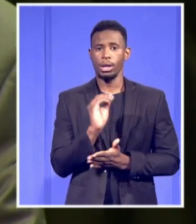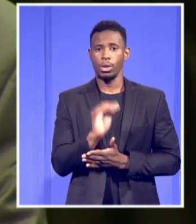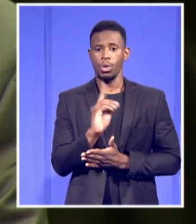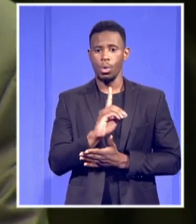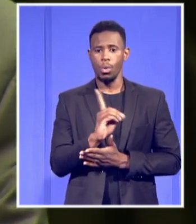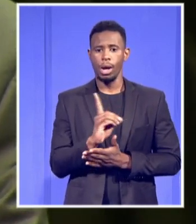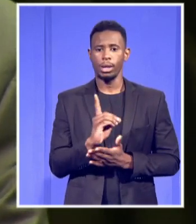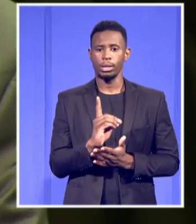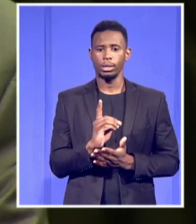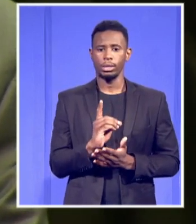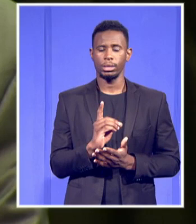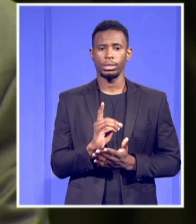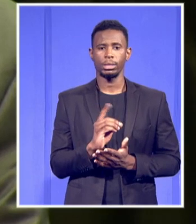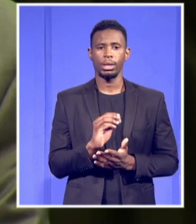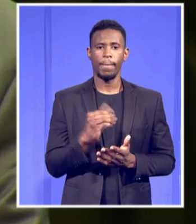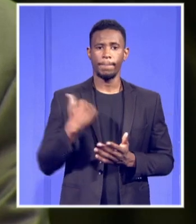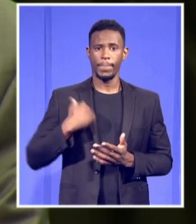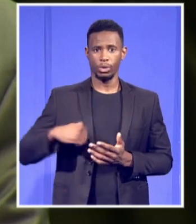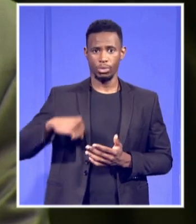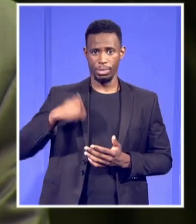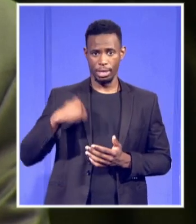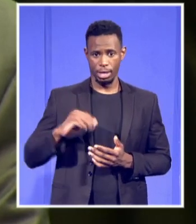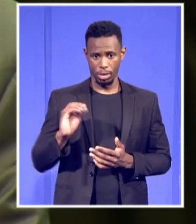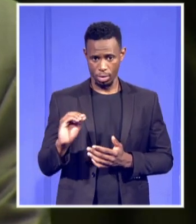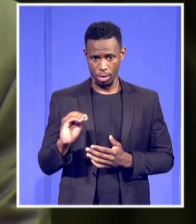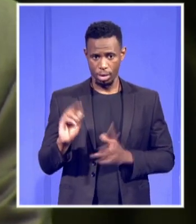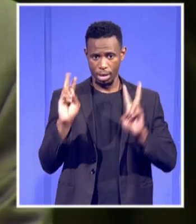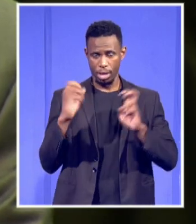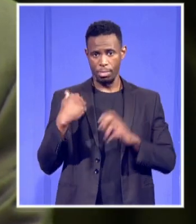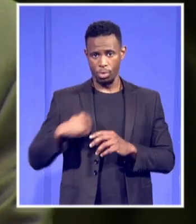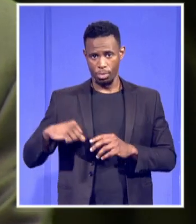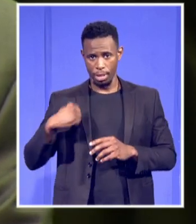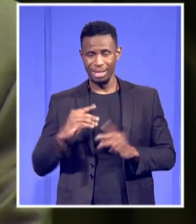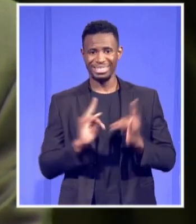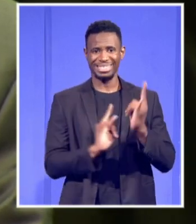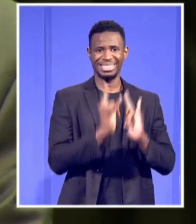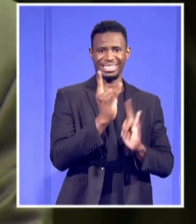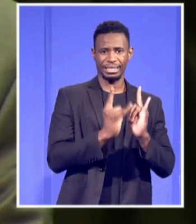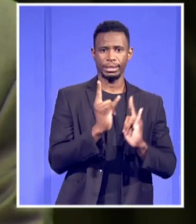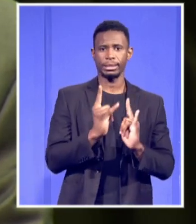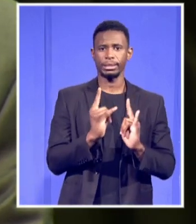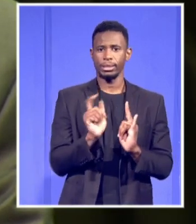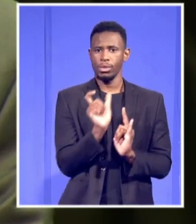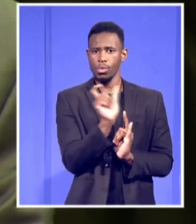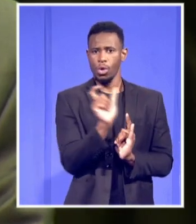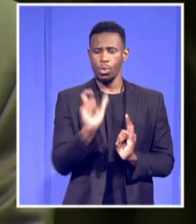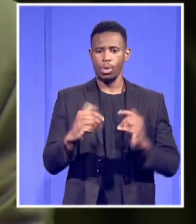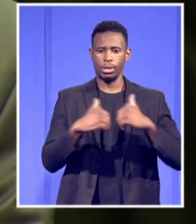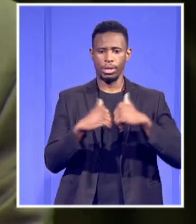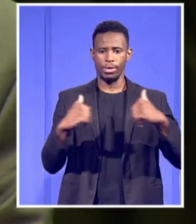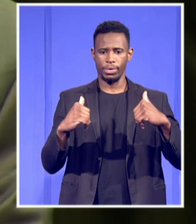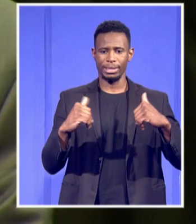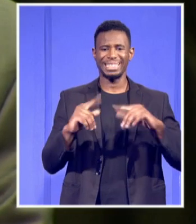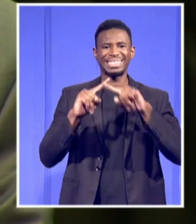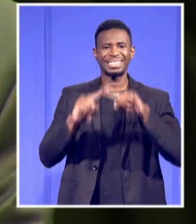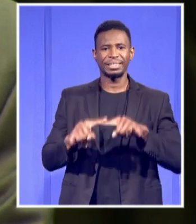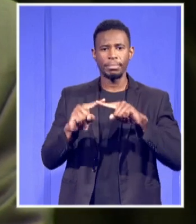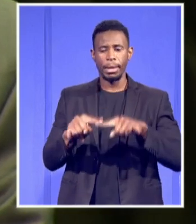municipality and a city according to the population and the area.